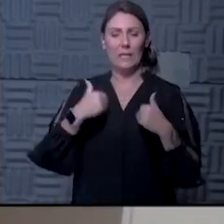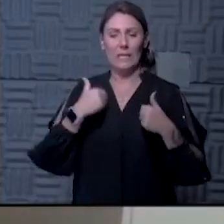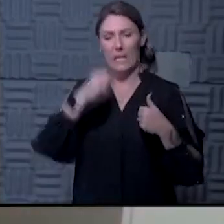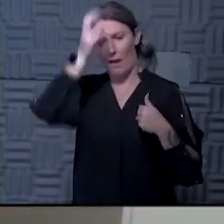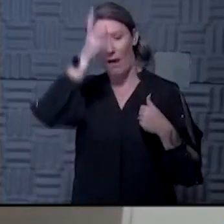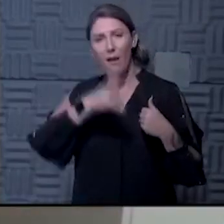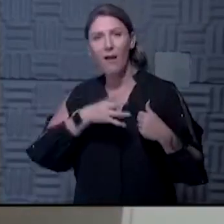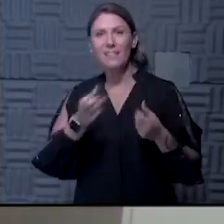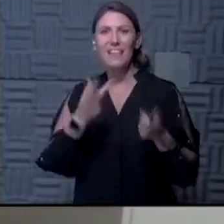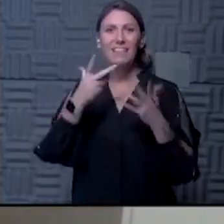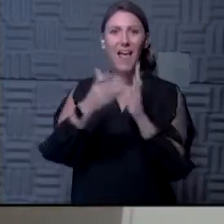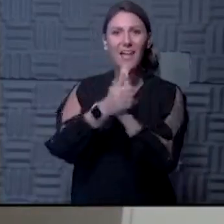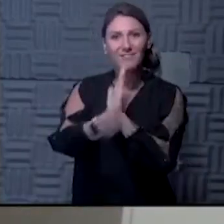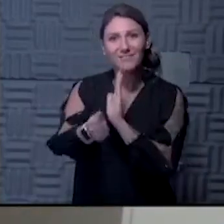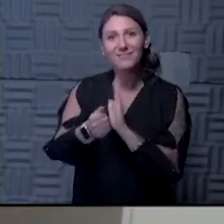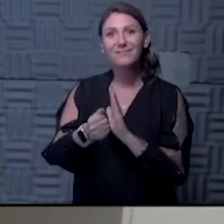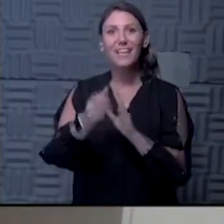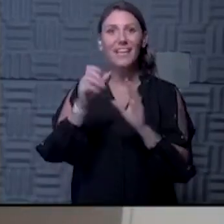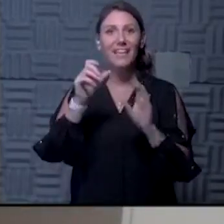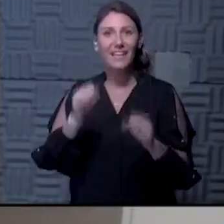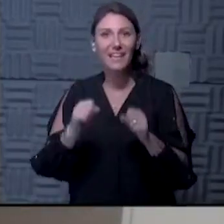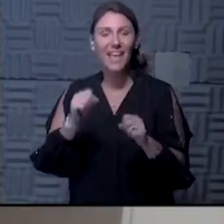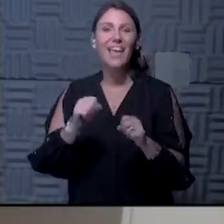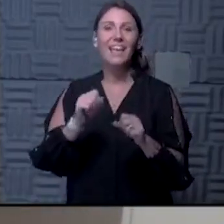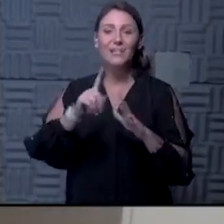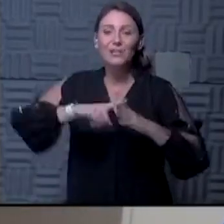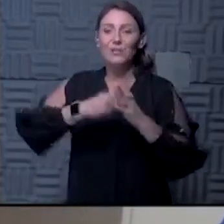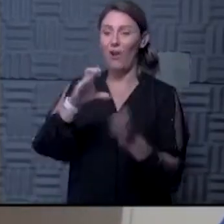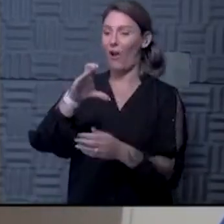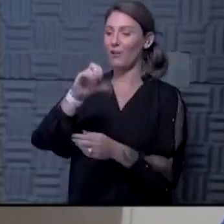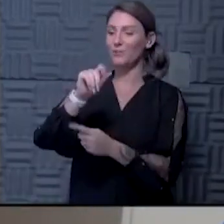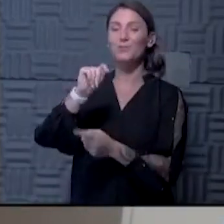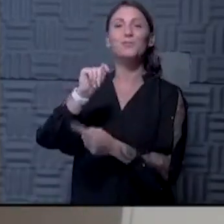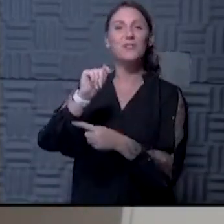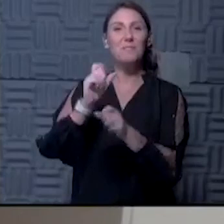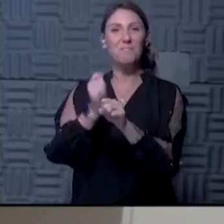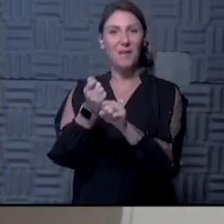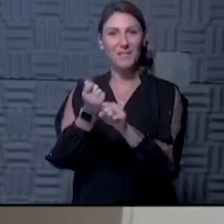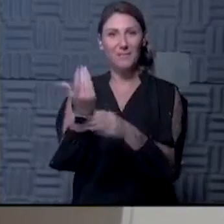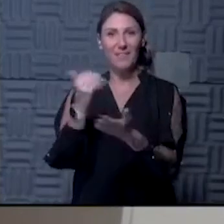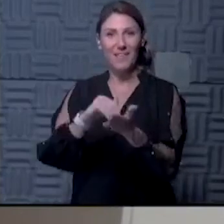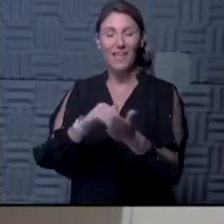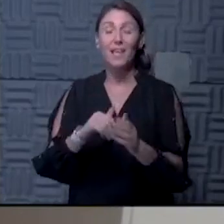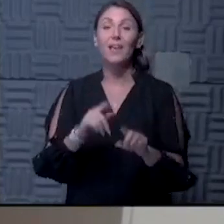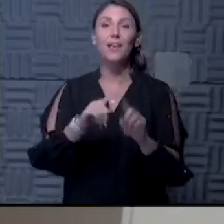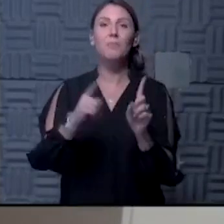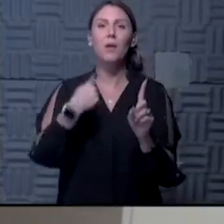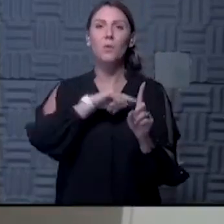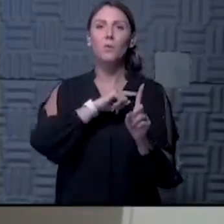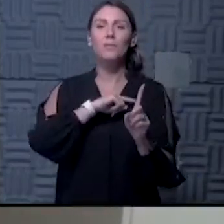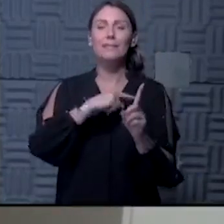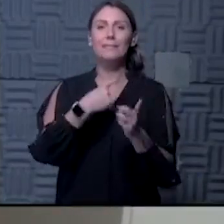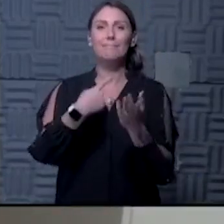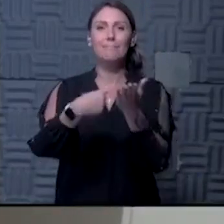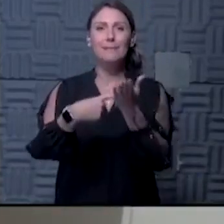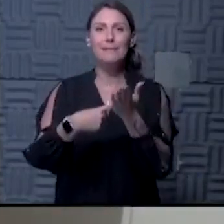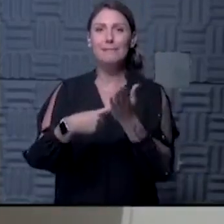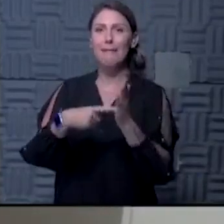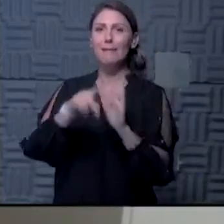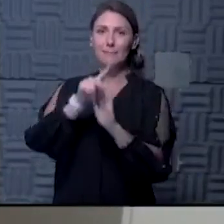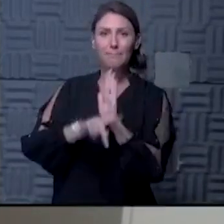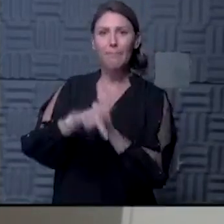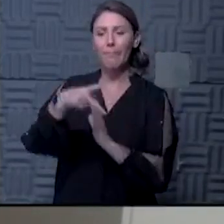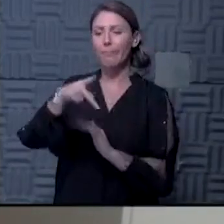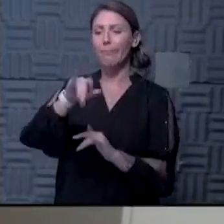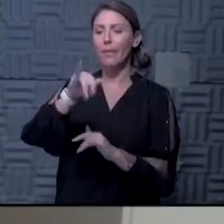with a lot of talent that can get us into October baseball next year as well. So we talk about pillars. Pillars are the things that keep